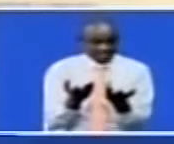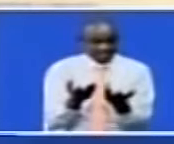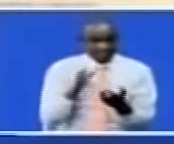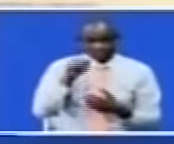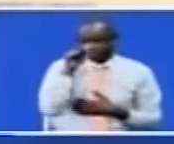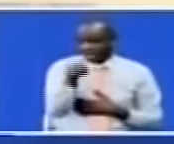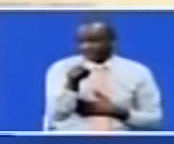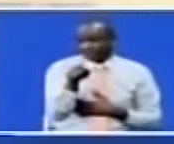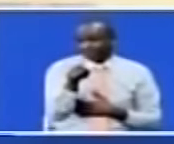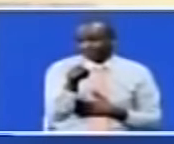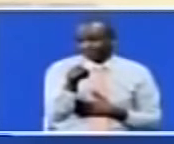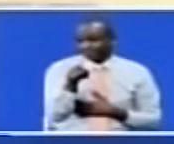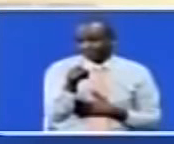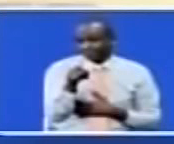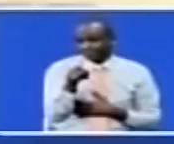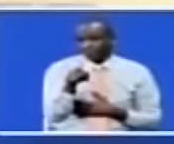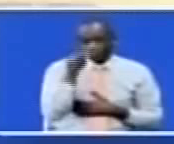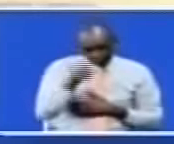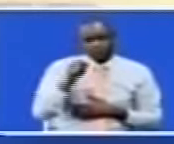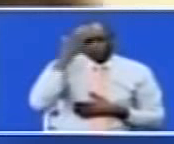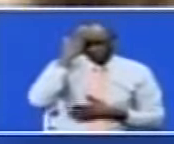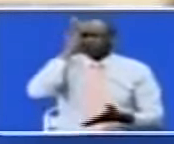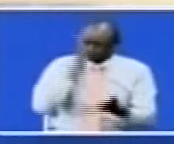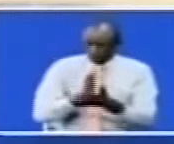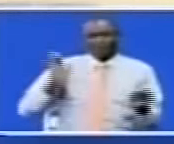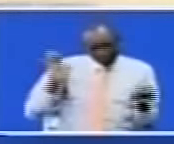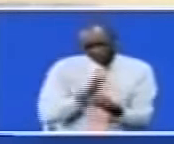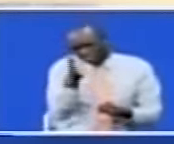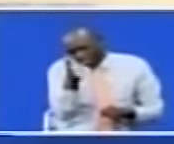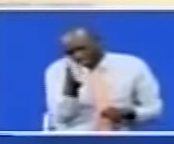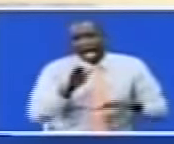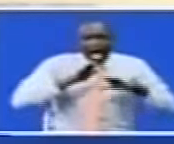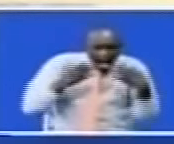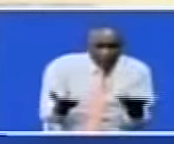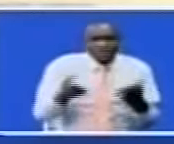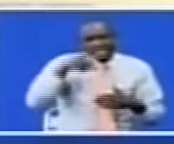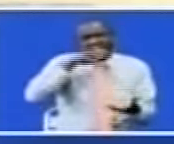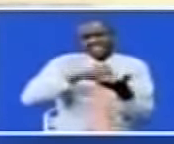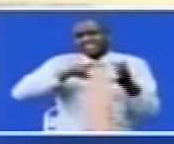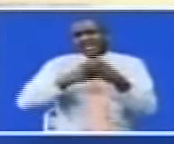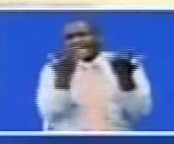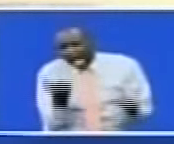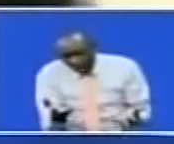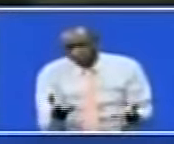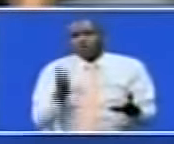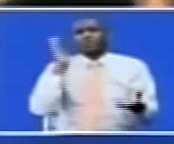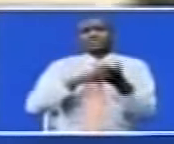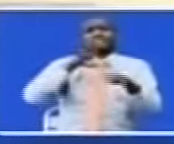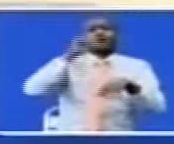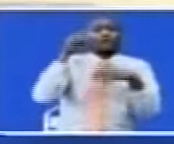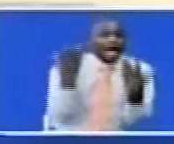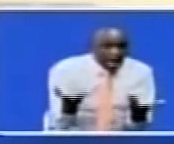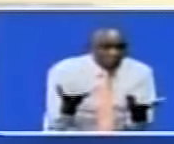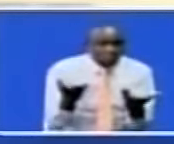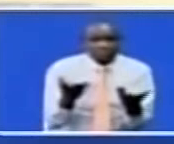can have we can know the whole truth about how the case started, how witnesses were procured,